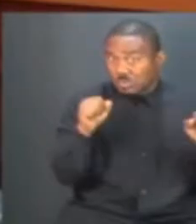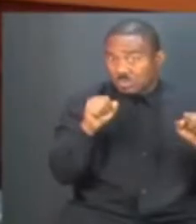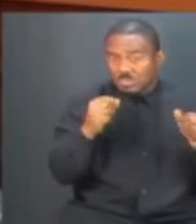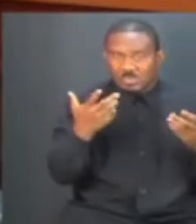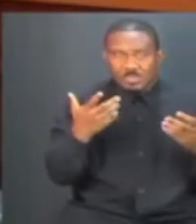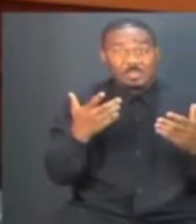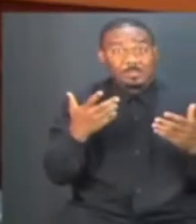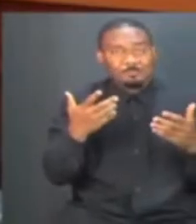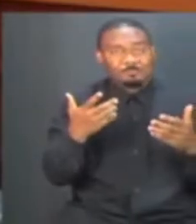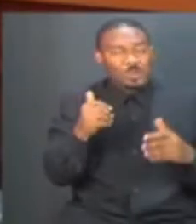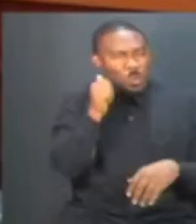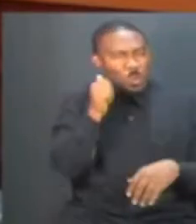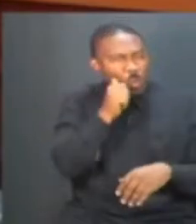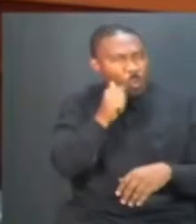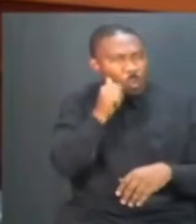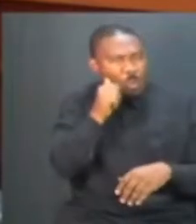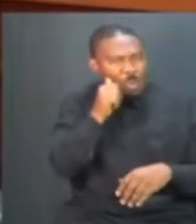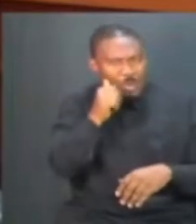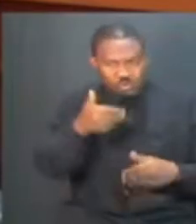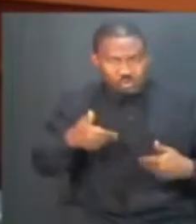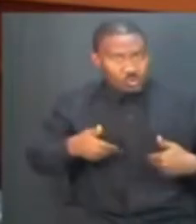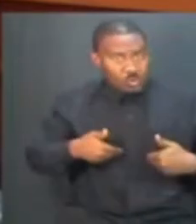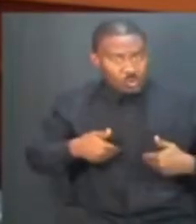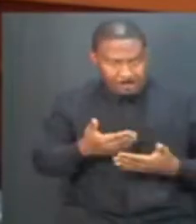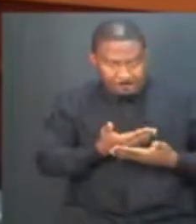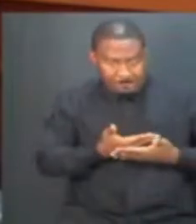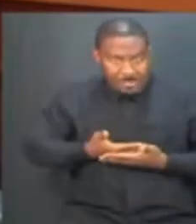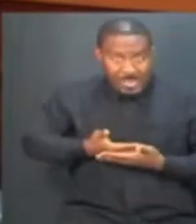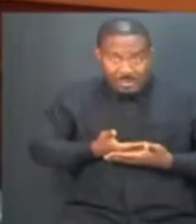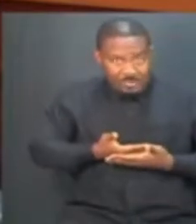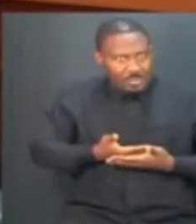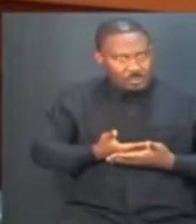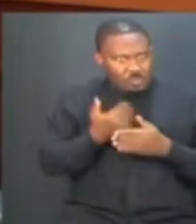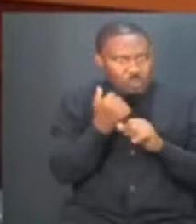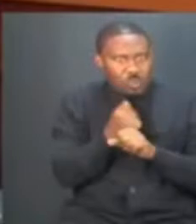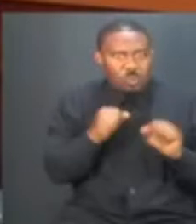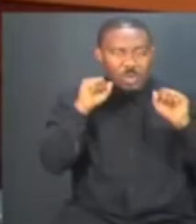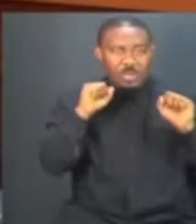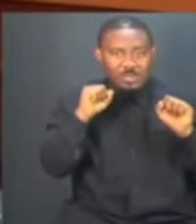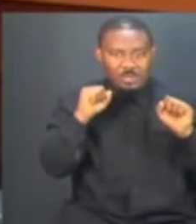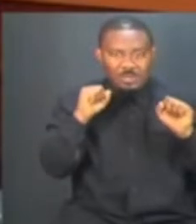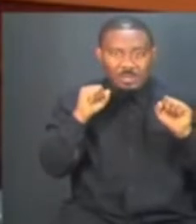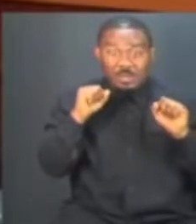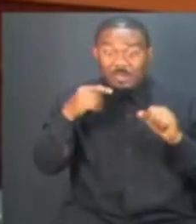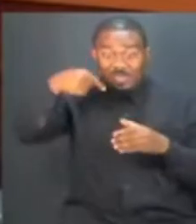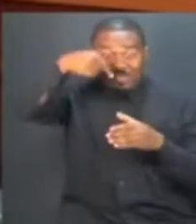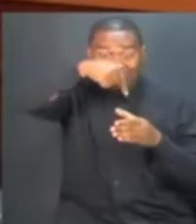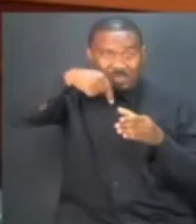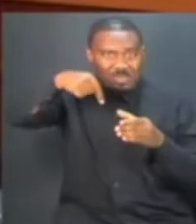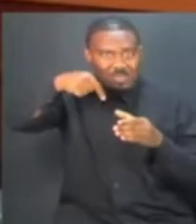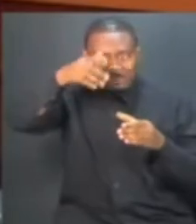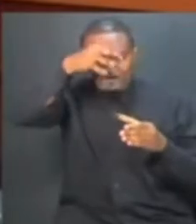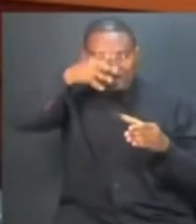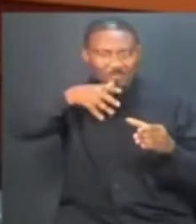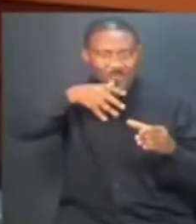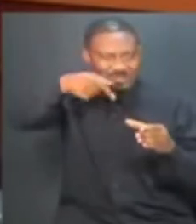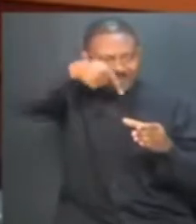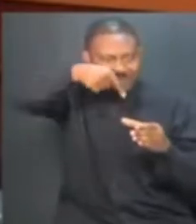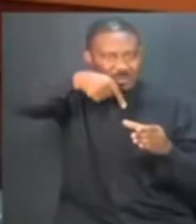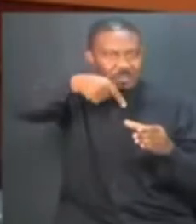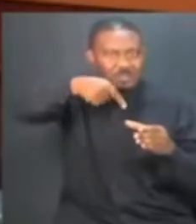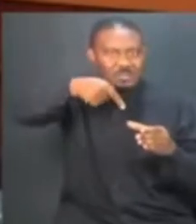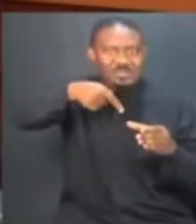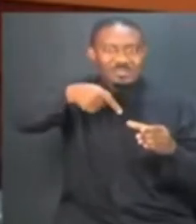her baby. In a family of 9, she lost both her parents and all